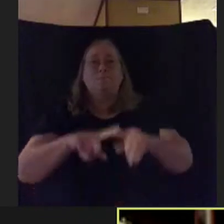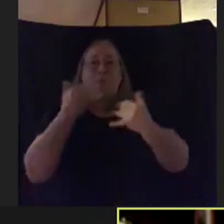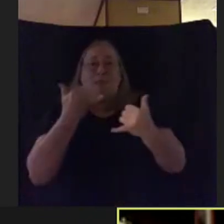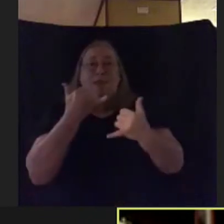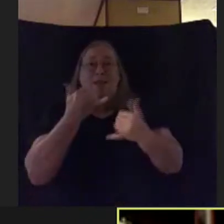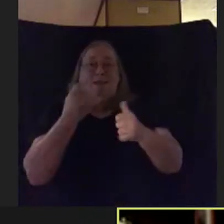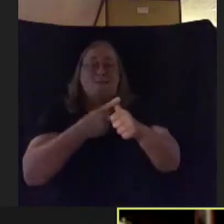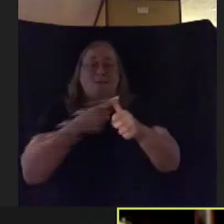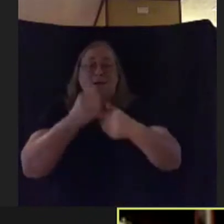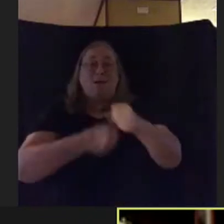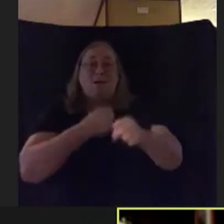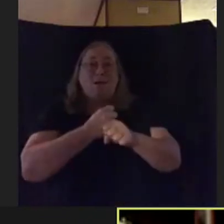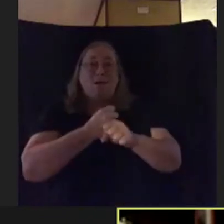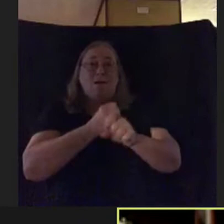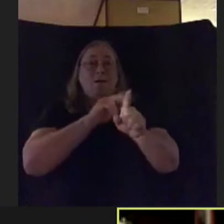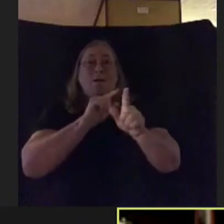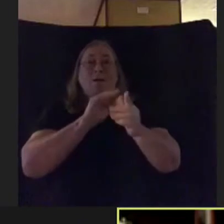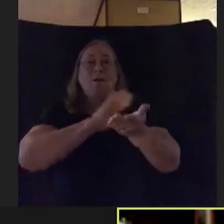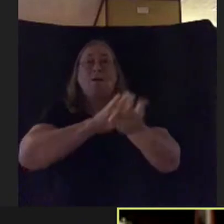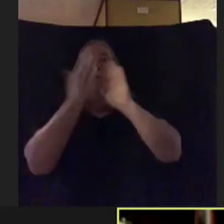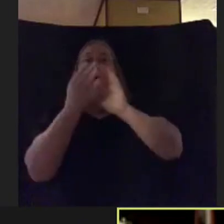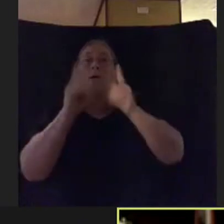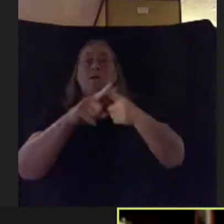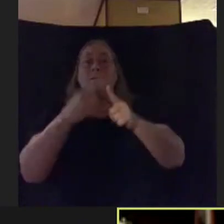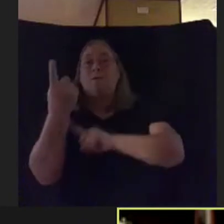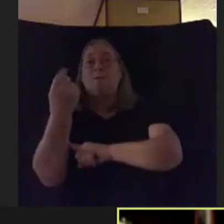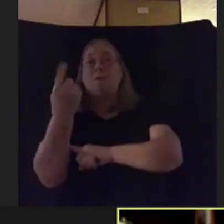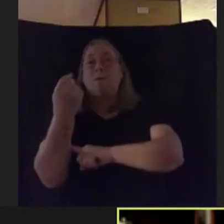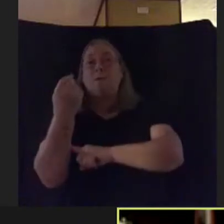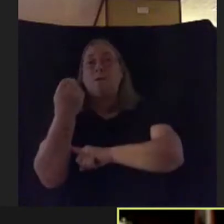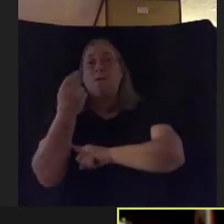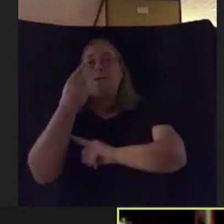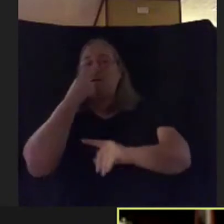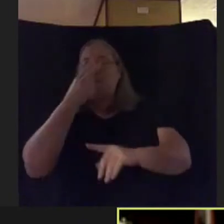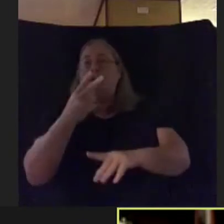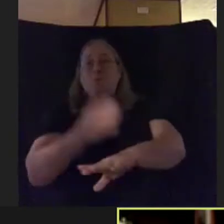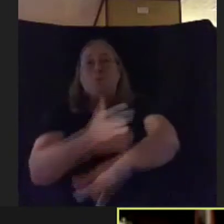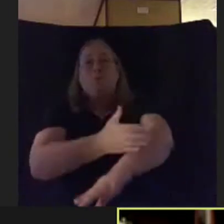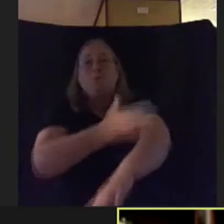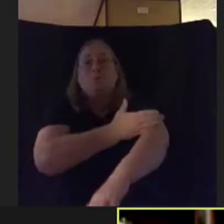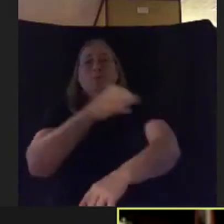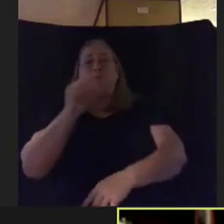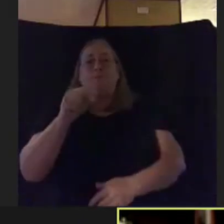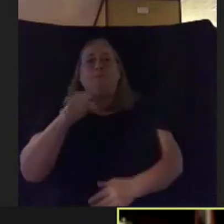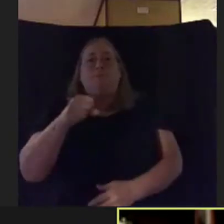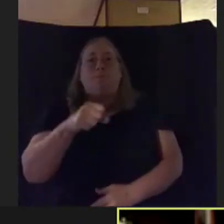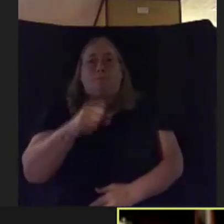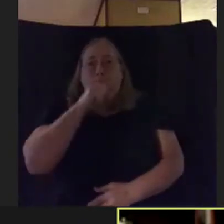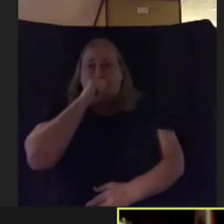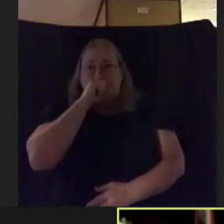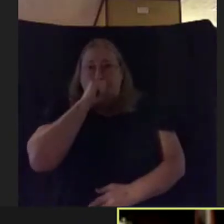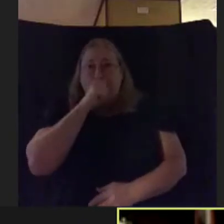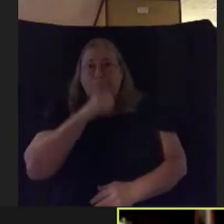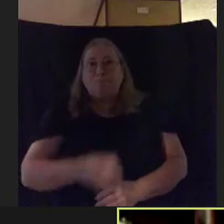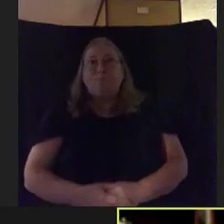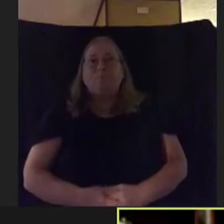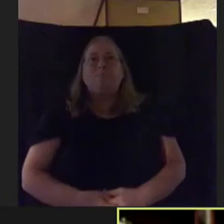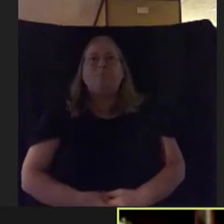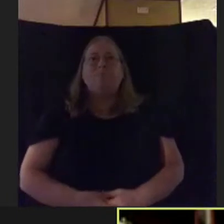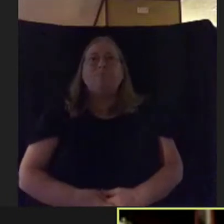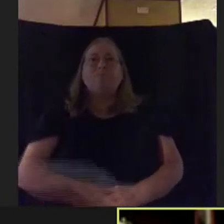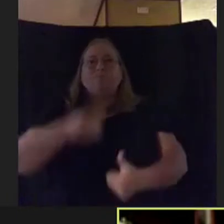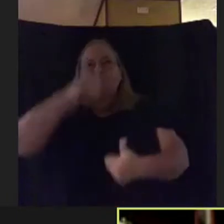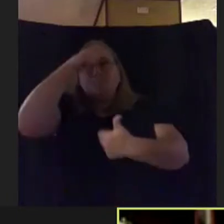last year, we have had some significant improvement in that, and we hope that continues. And just